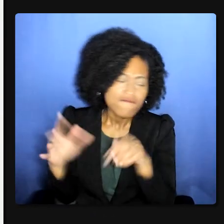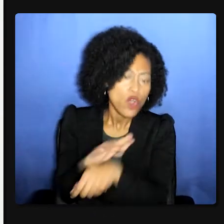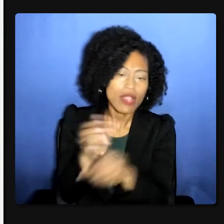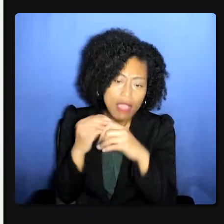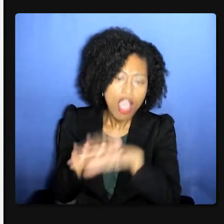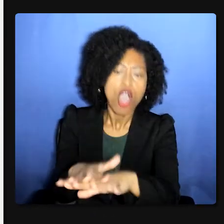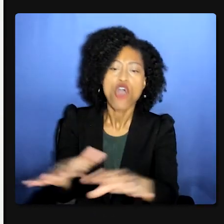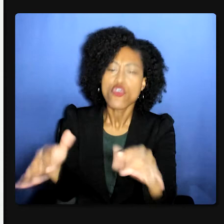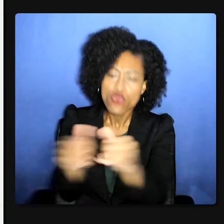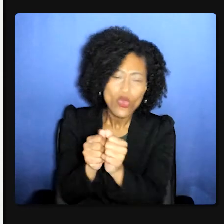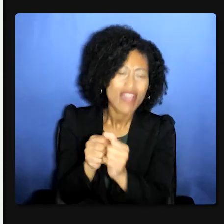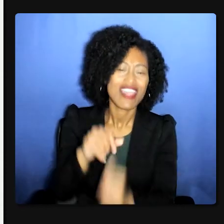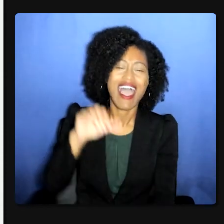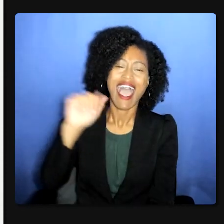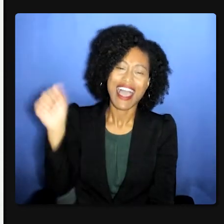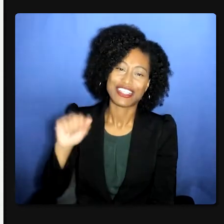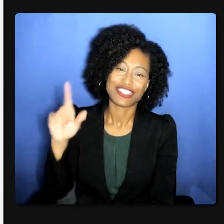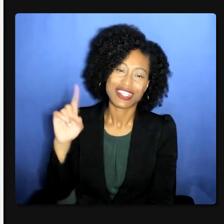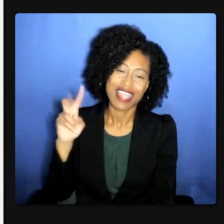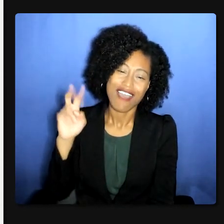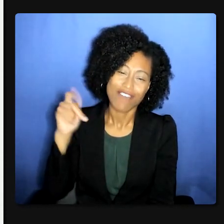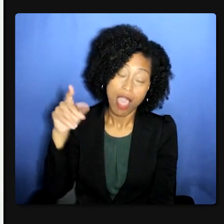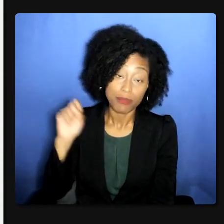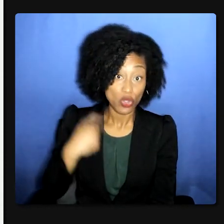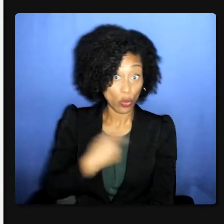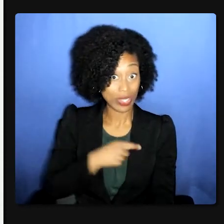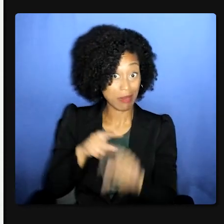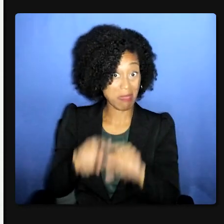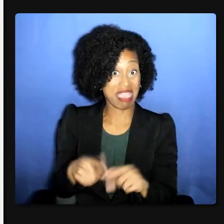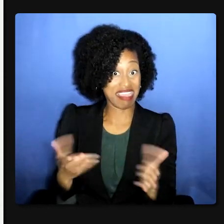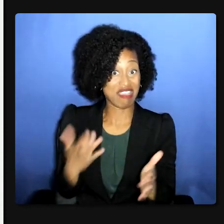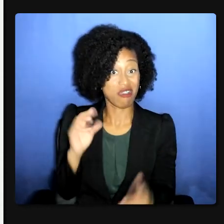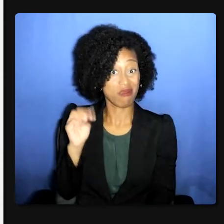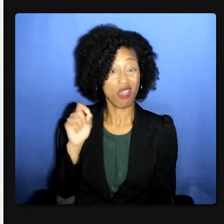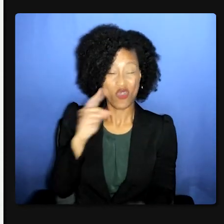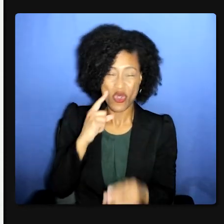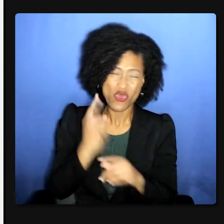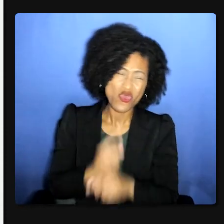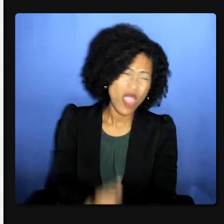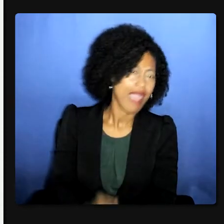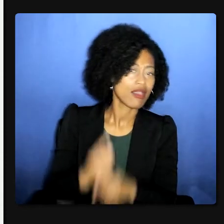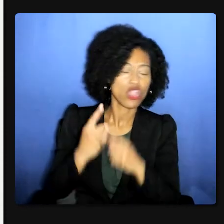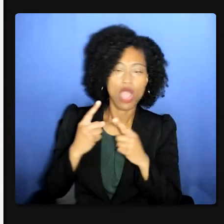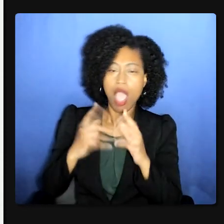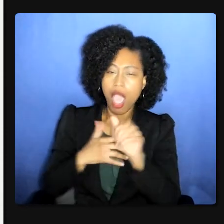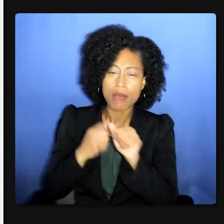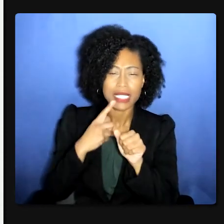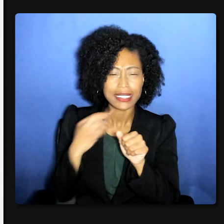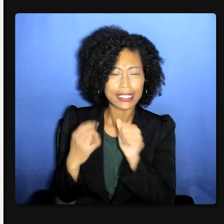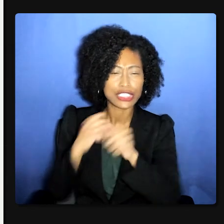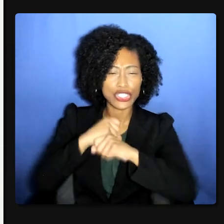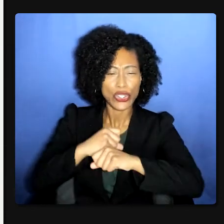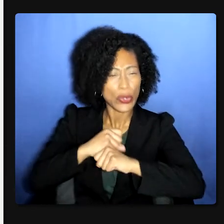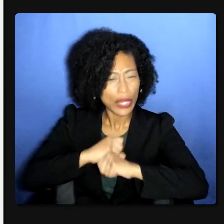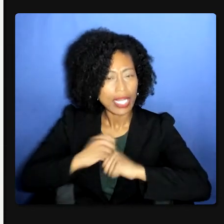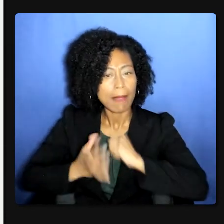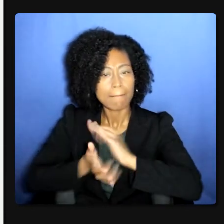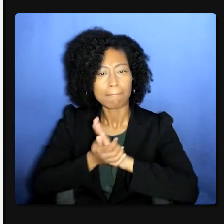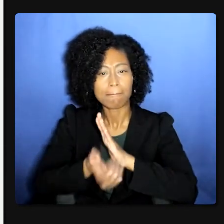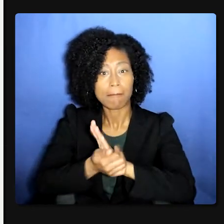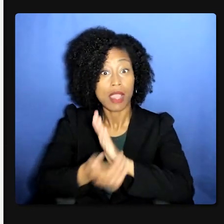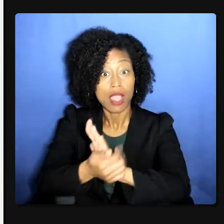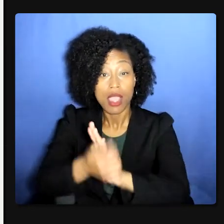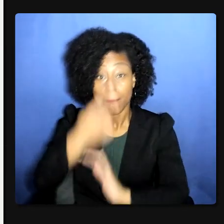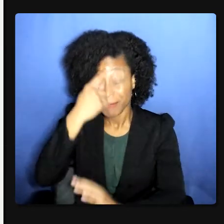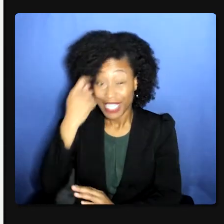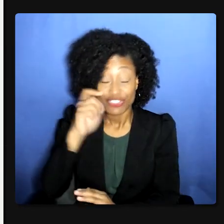we depend on Azure DevOps even within Microsoft, it gets regular updates and security patches. Now, this is important because it